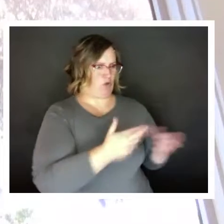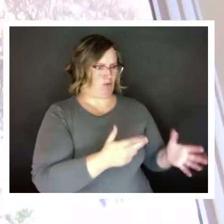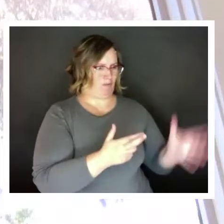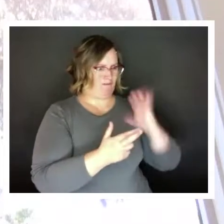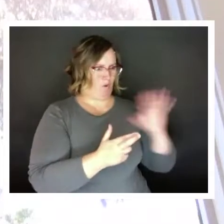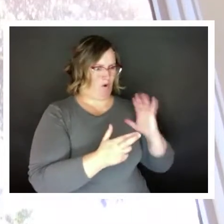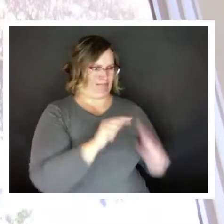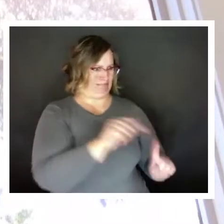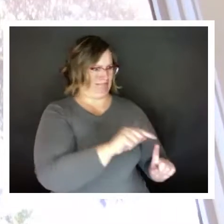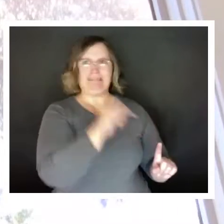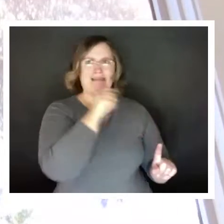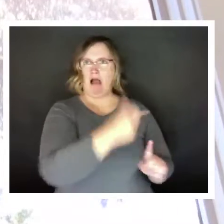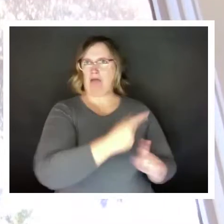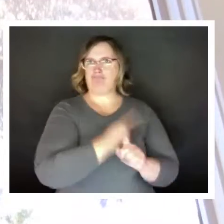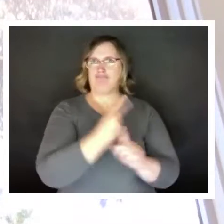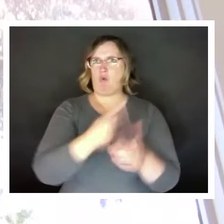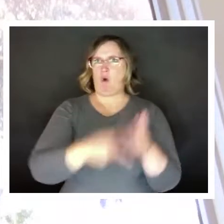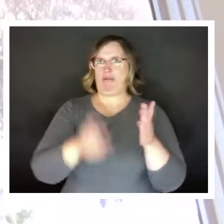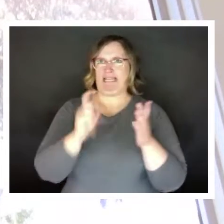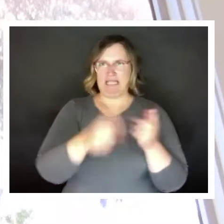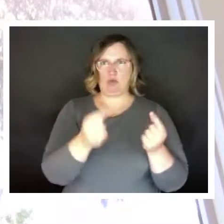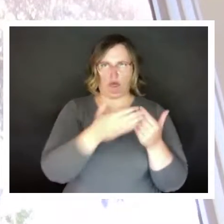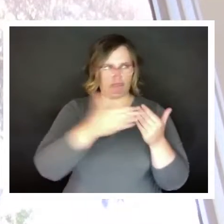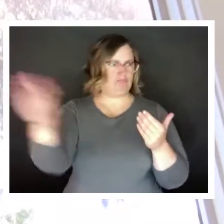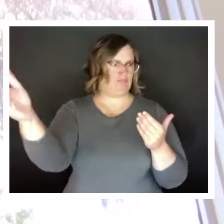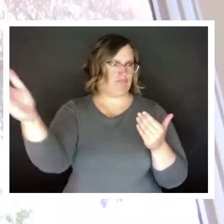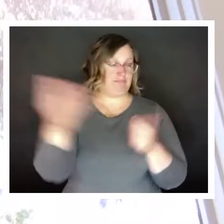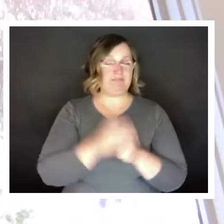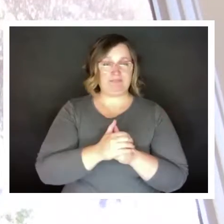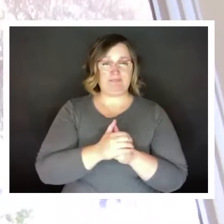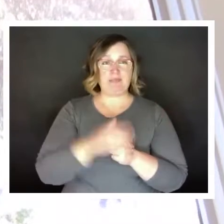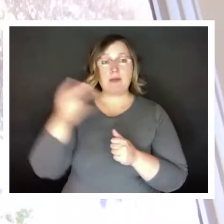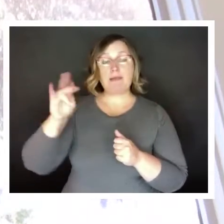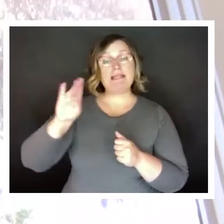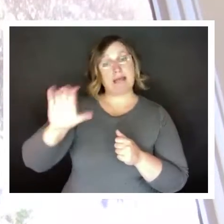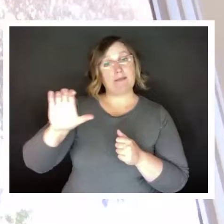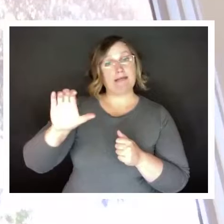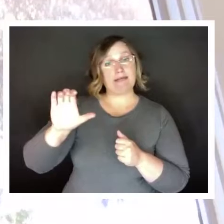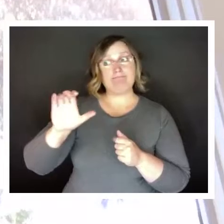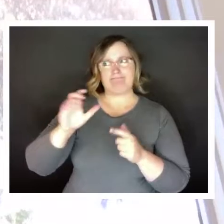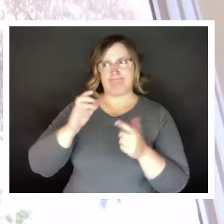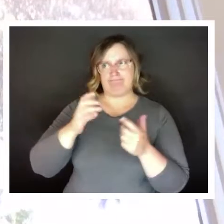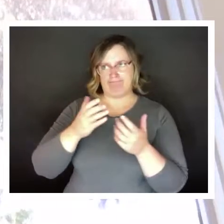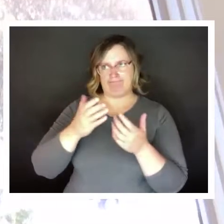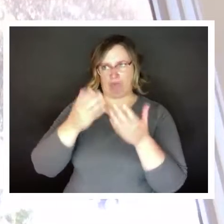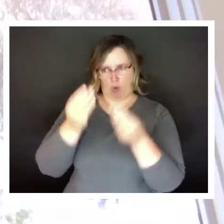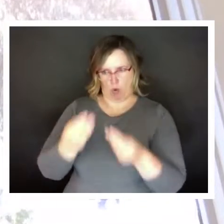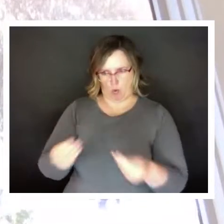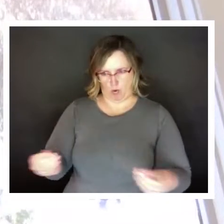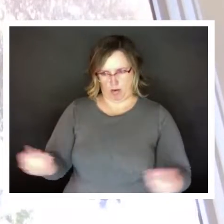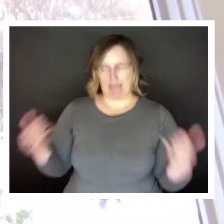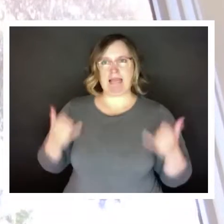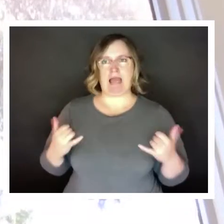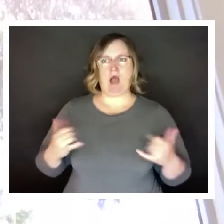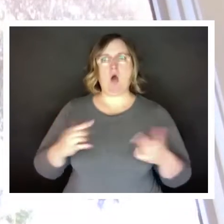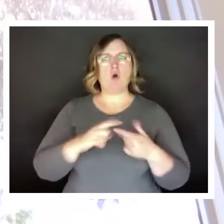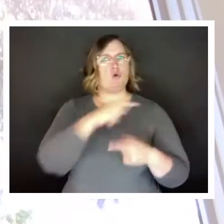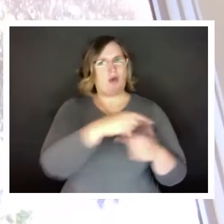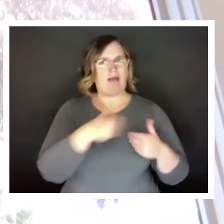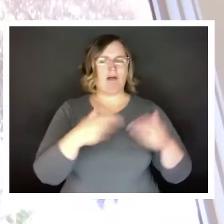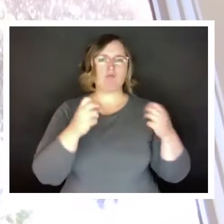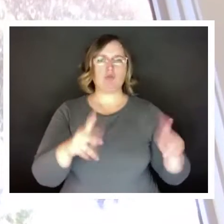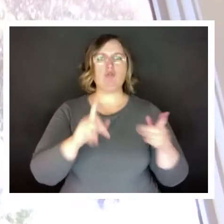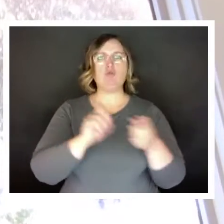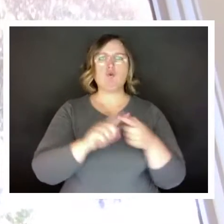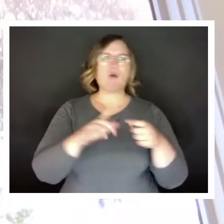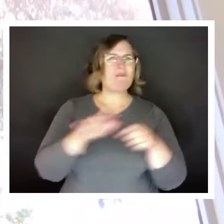with what we need to do. As we come out of the pandemic, you have an opportunity to completely change how we as citizens